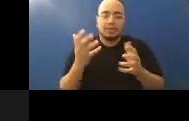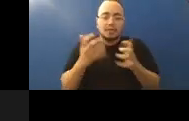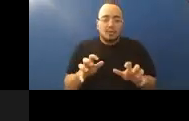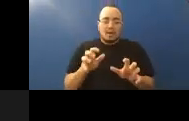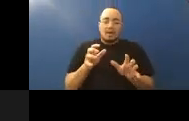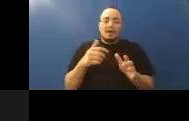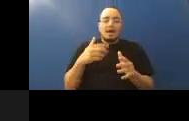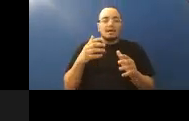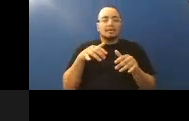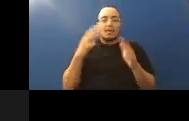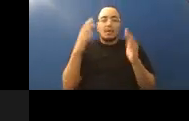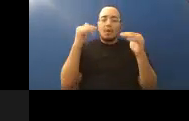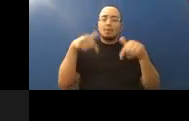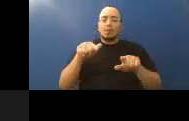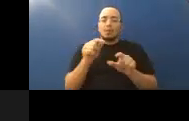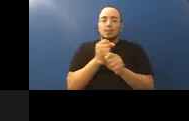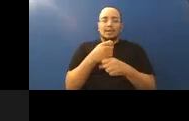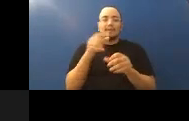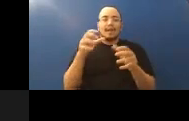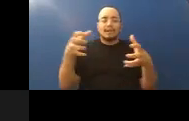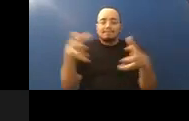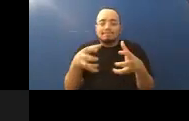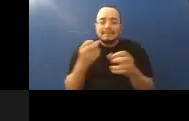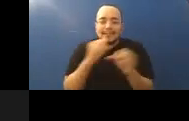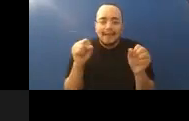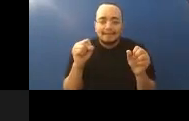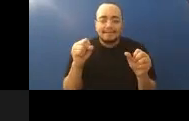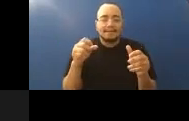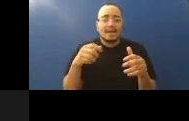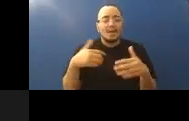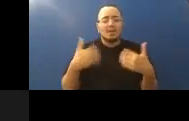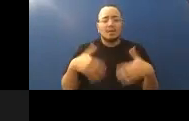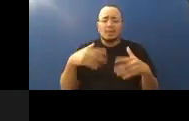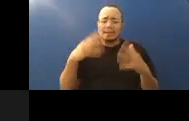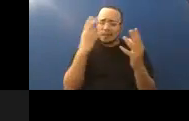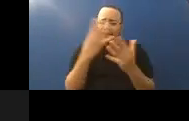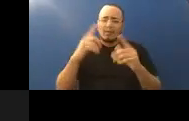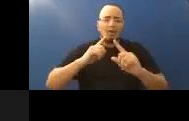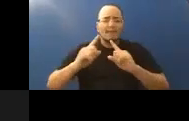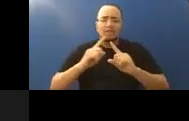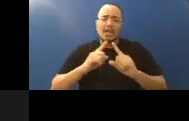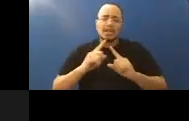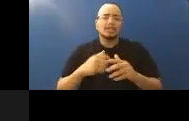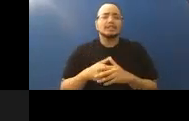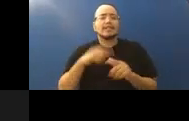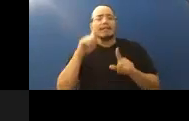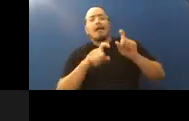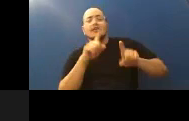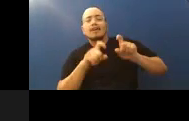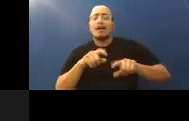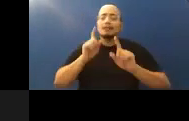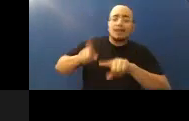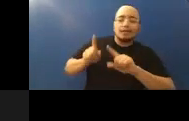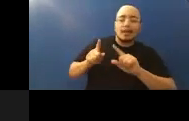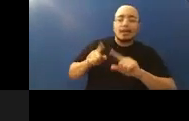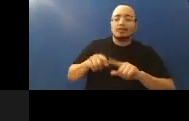the young men are gonna feel safe to have these conversations? And it was really beautiful. They were asking very typical questions. The queer and trans young men